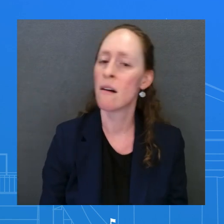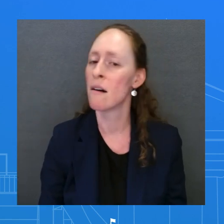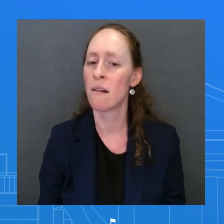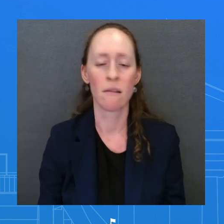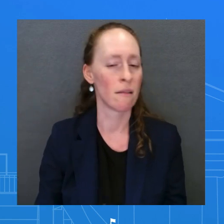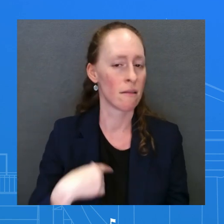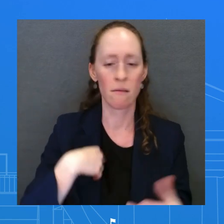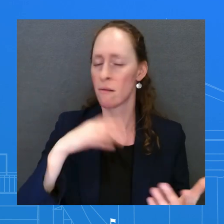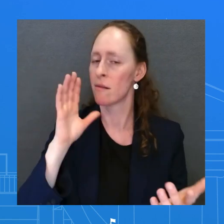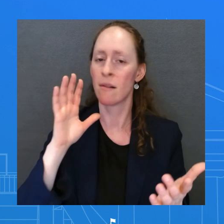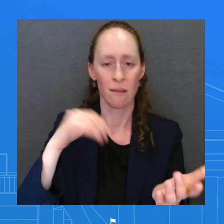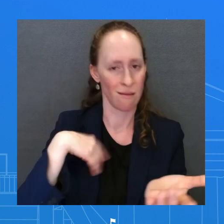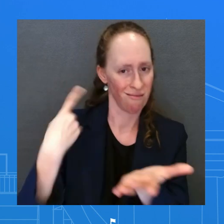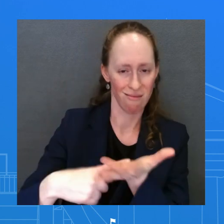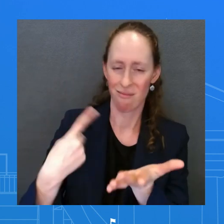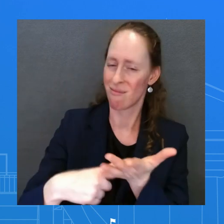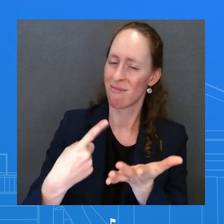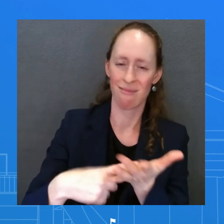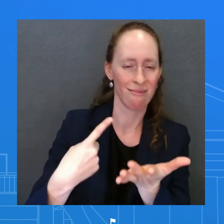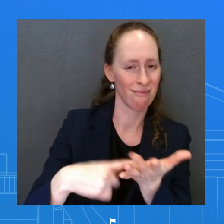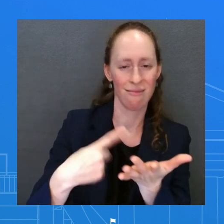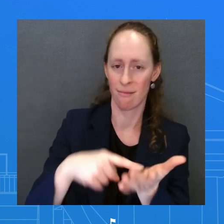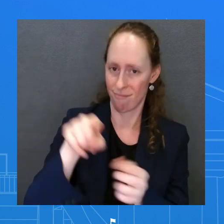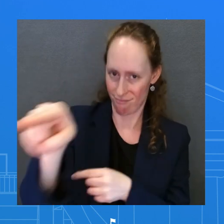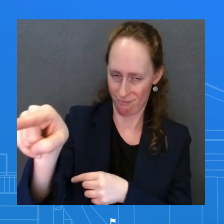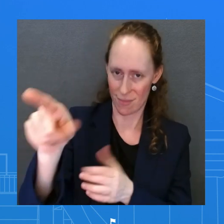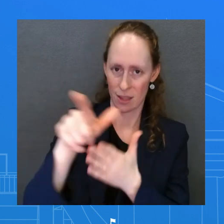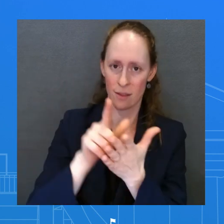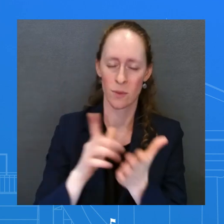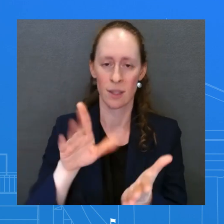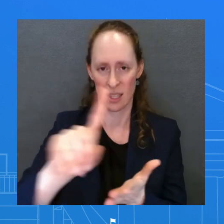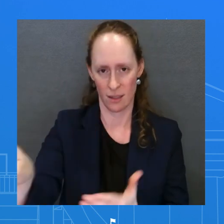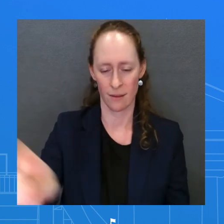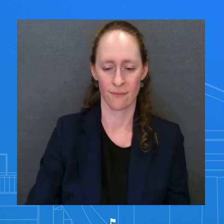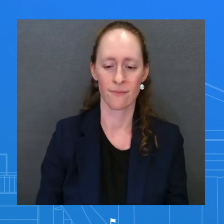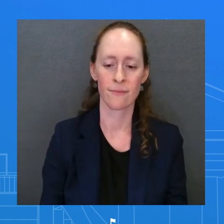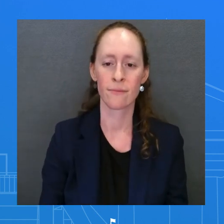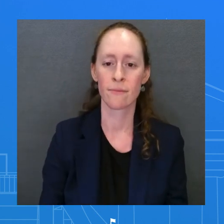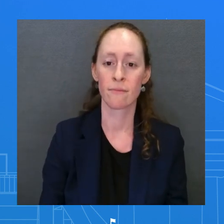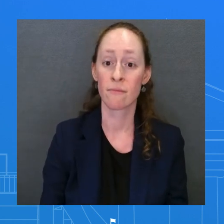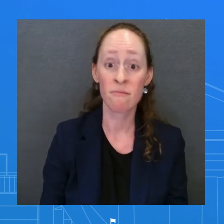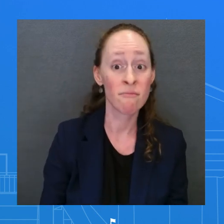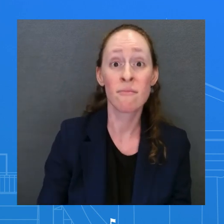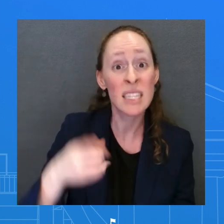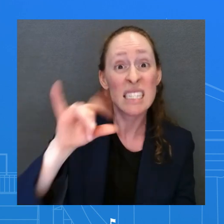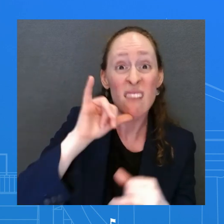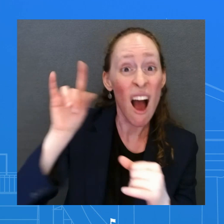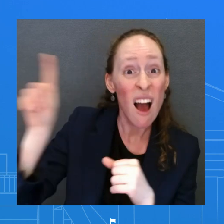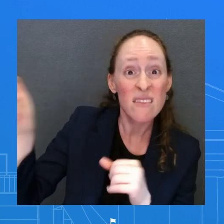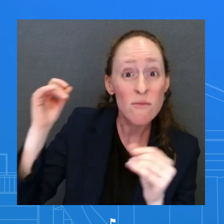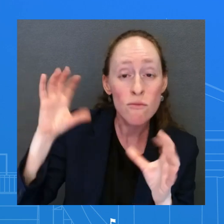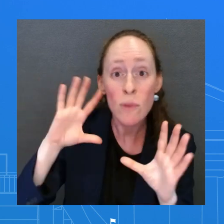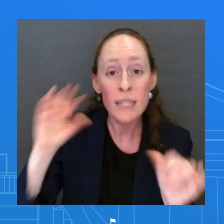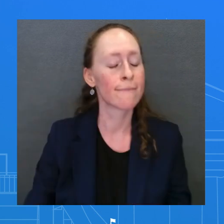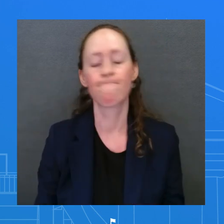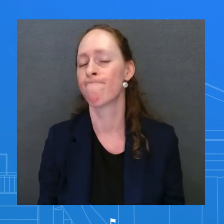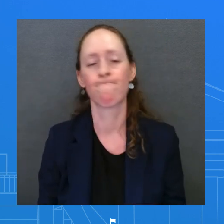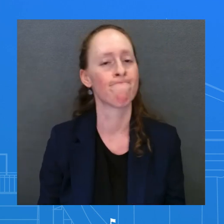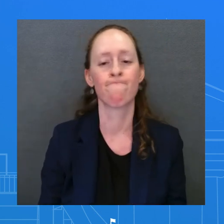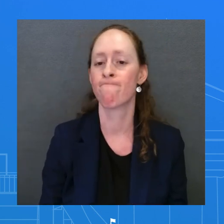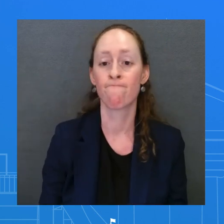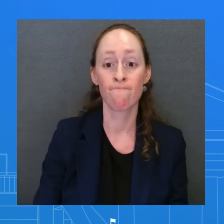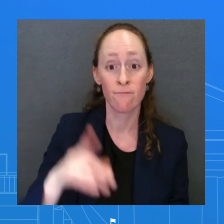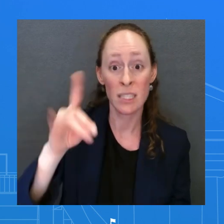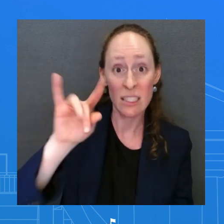White House Do Counsel. you plan to have that conversation with the president? No. Did the president speak with the attorney general at all I last can't. night?